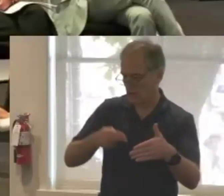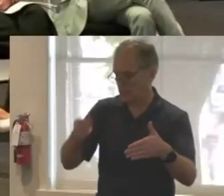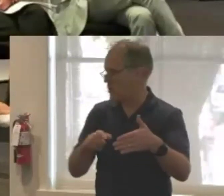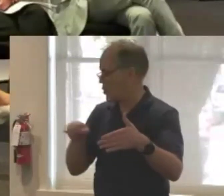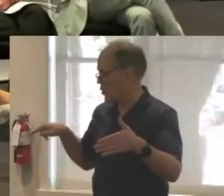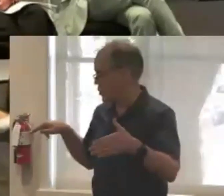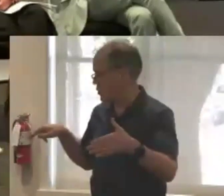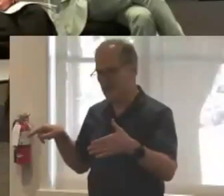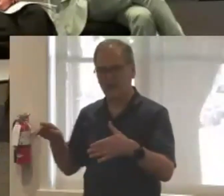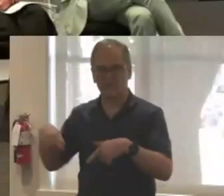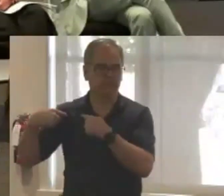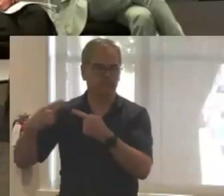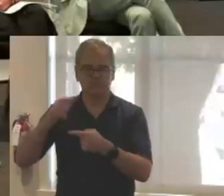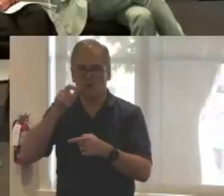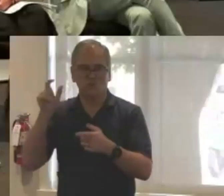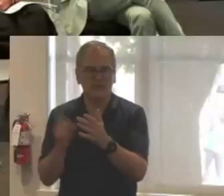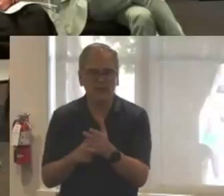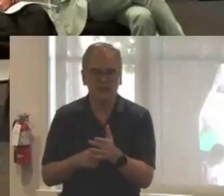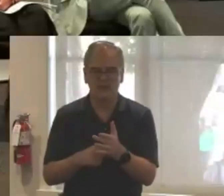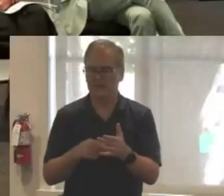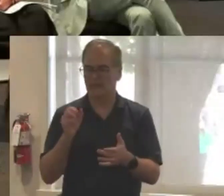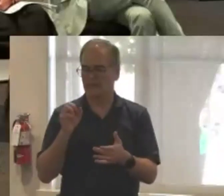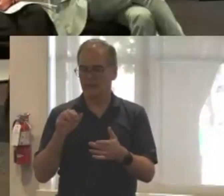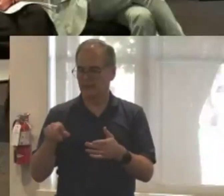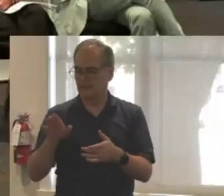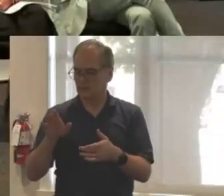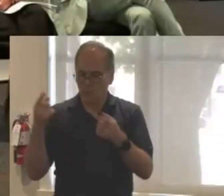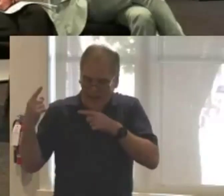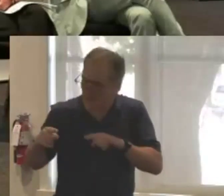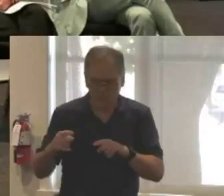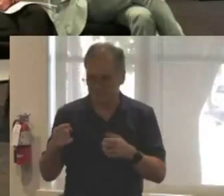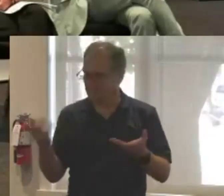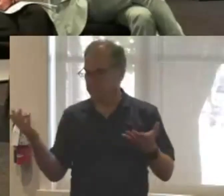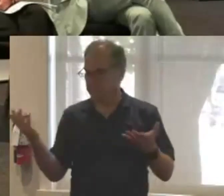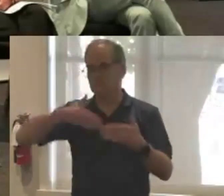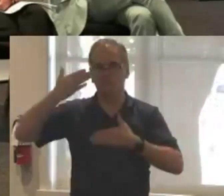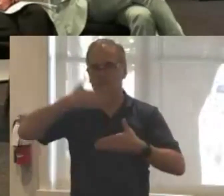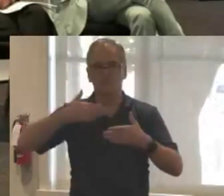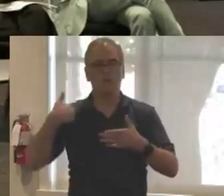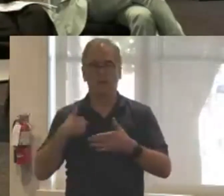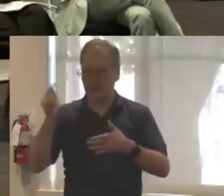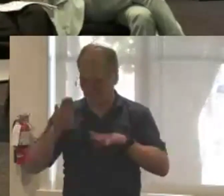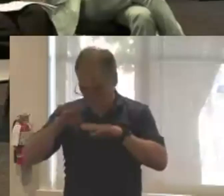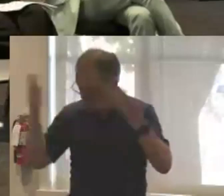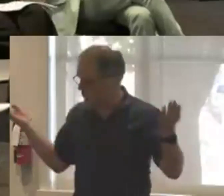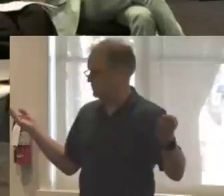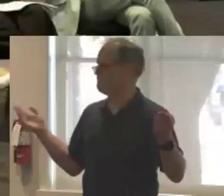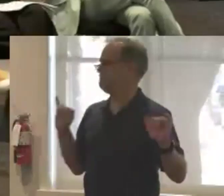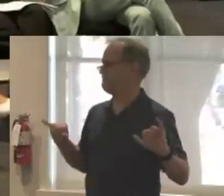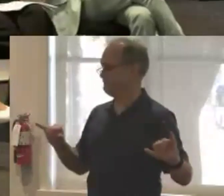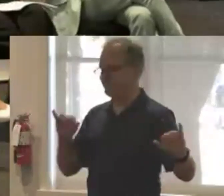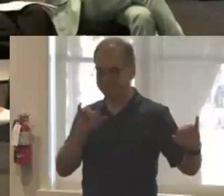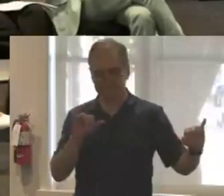our, the achievements, and we can, restart from there. Yeah, thank you.